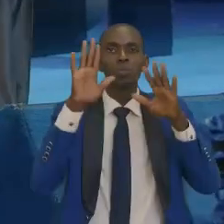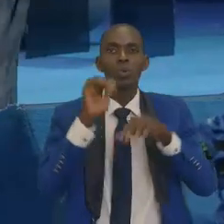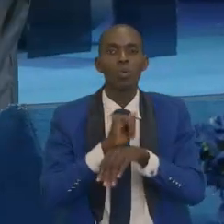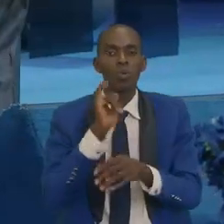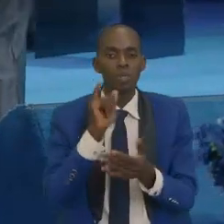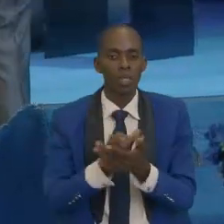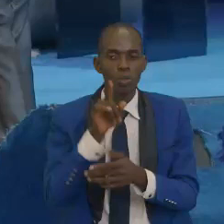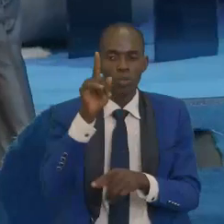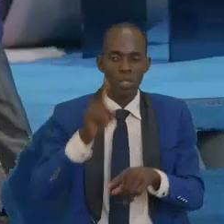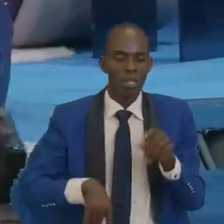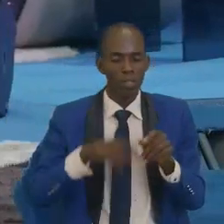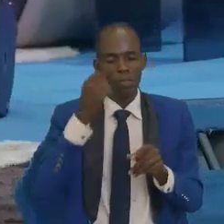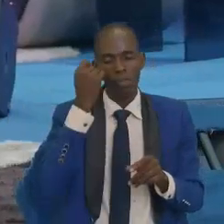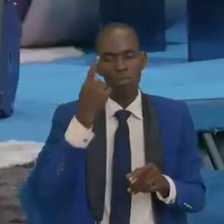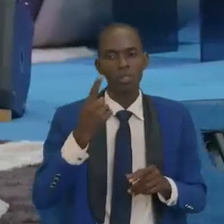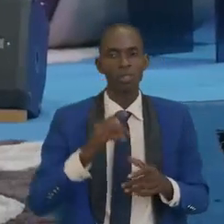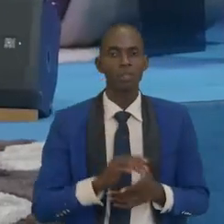understand.